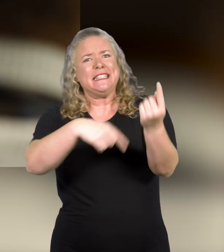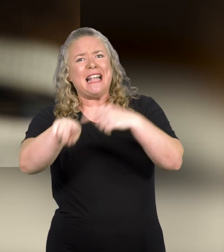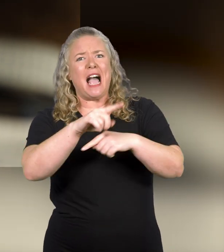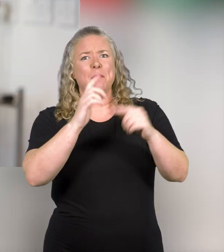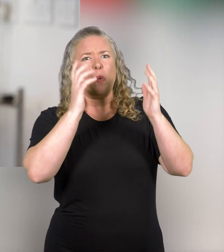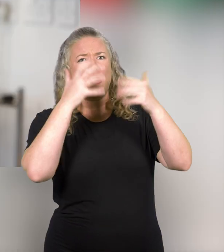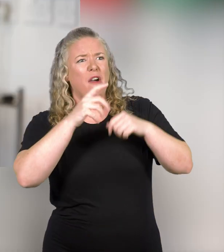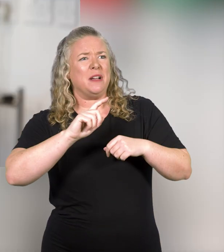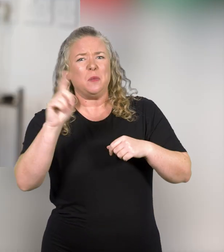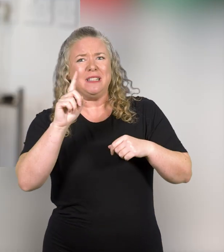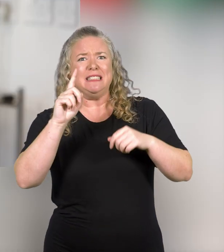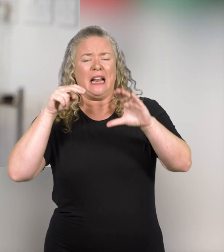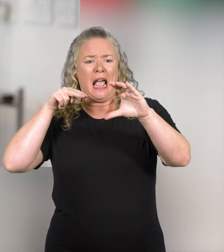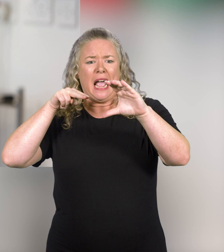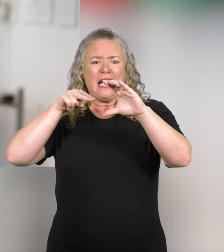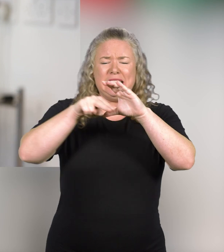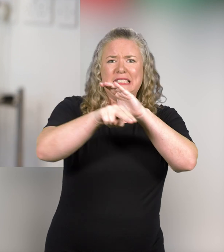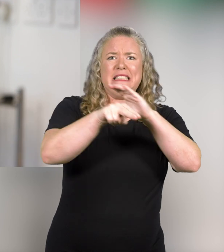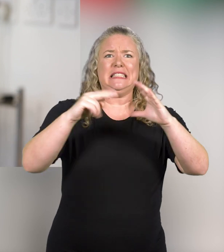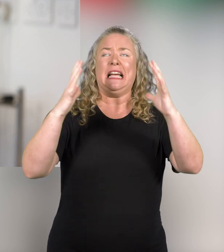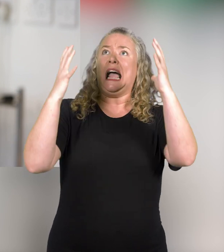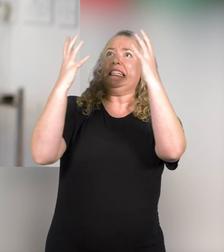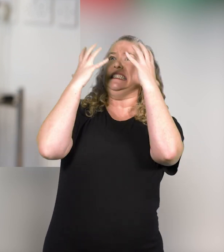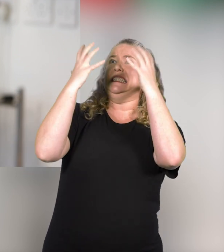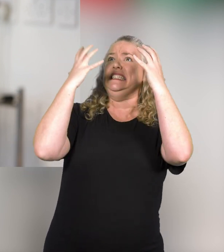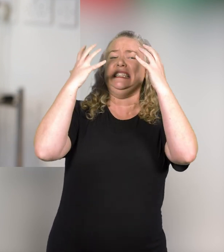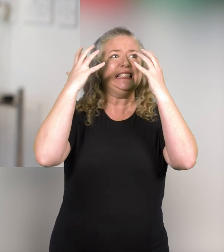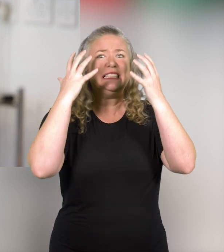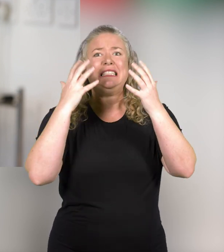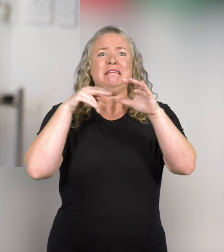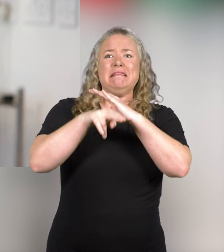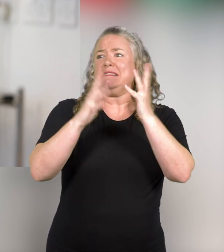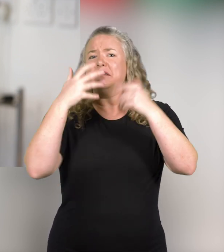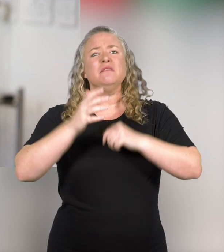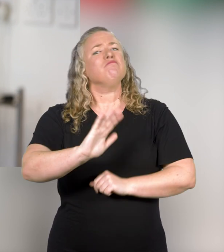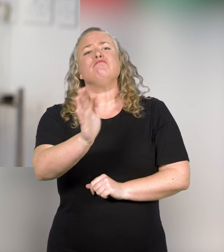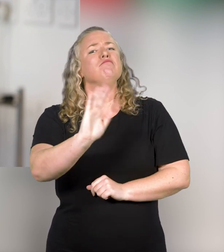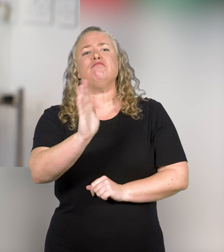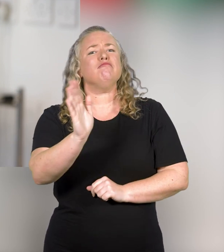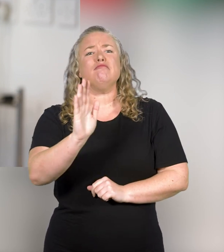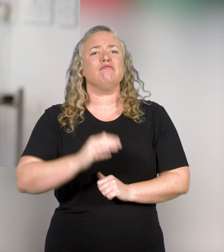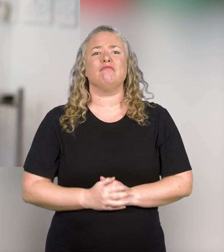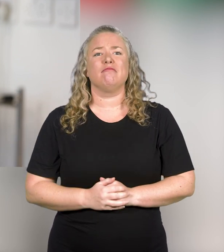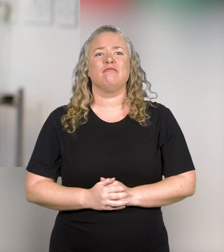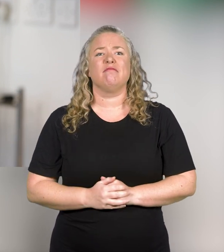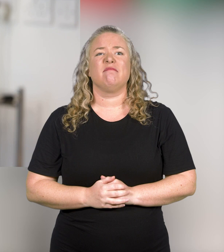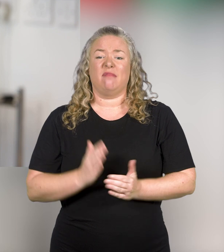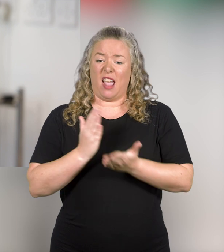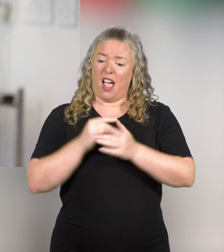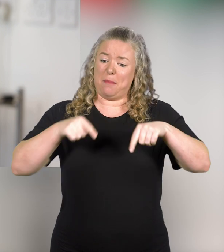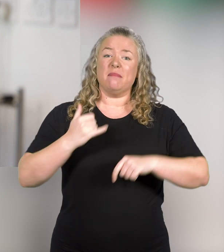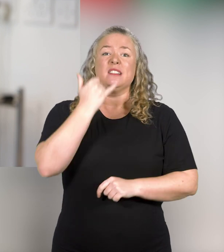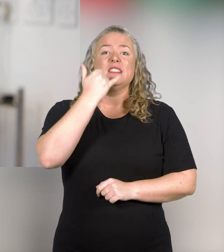really safe scan to have done. I find that sometimes people worry that the scan is really claustrophobic and that they're going to have to go in